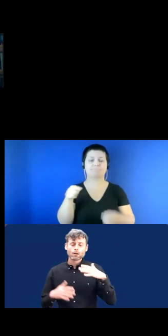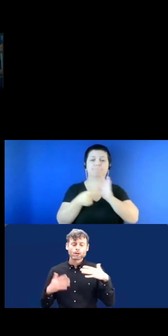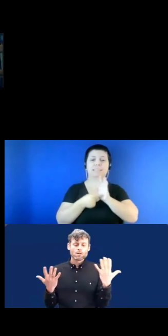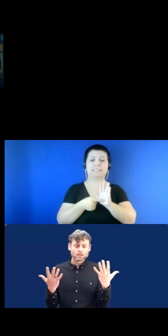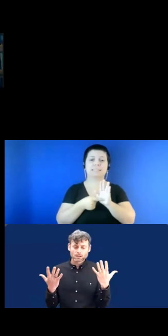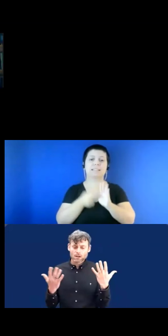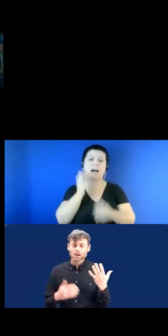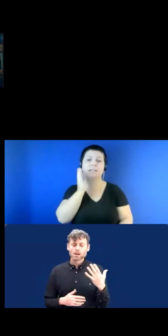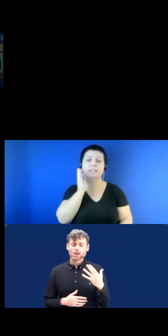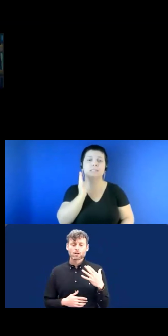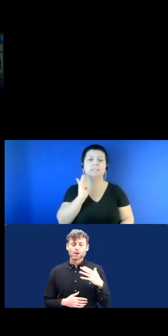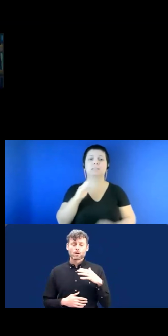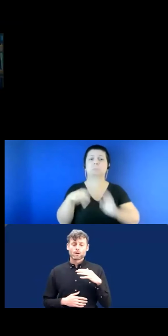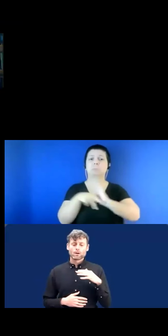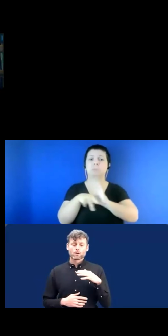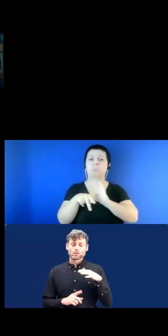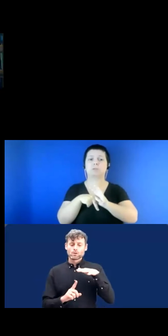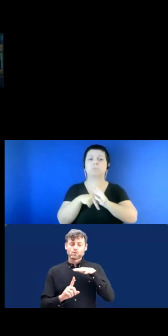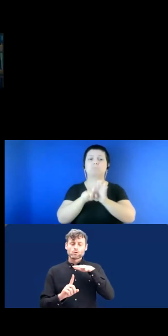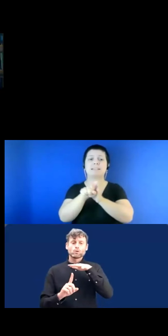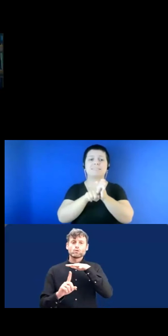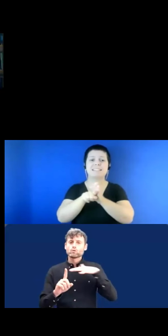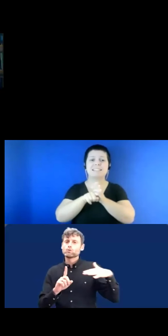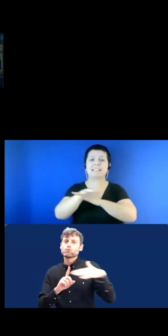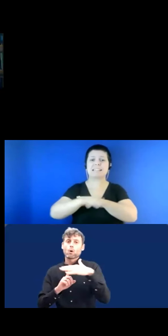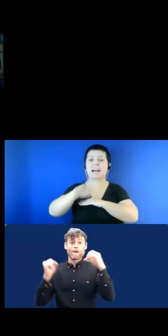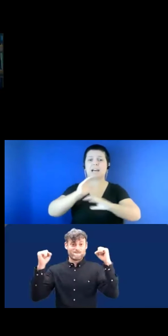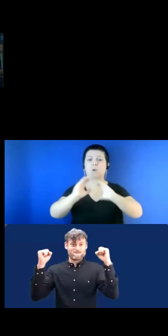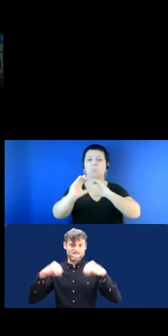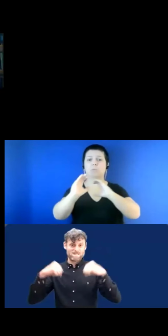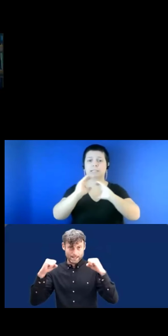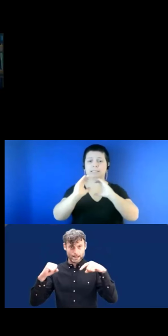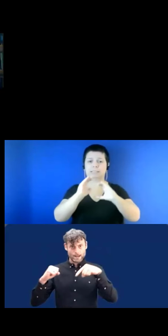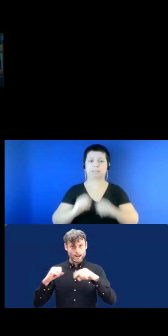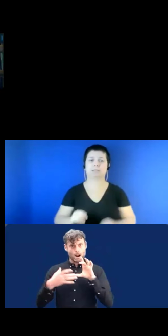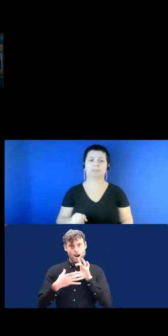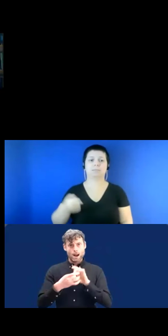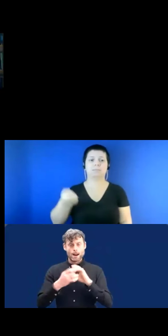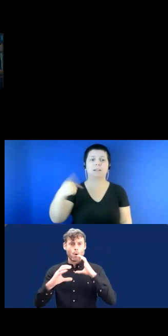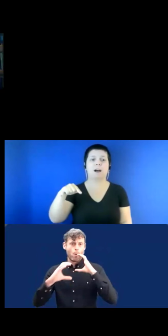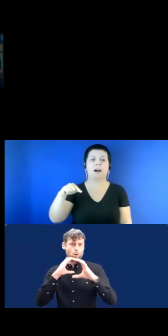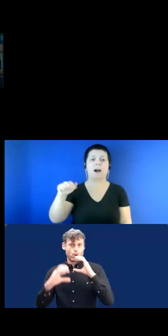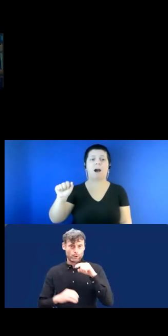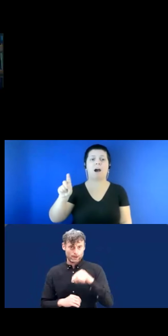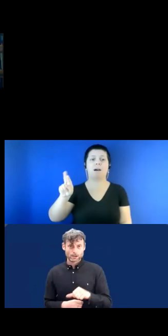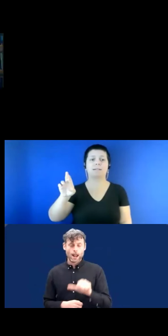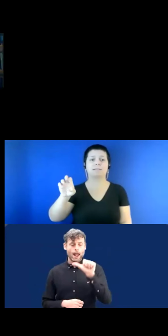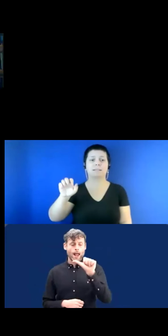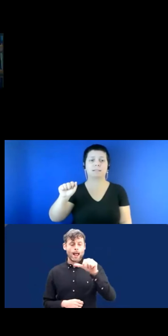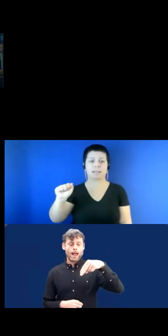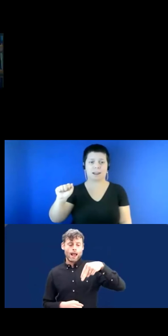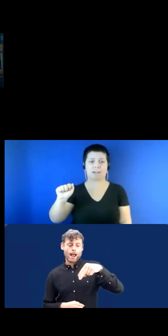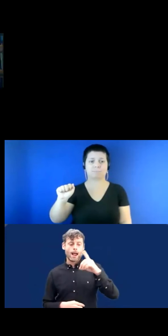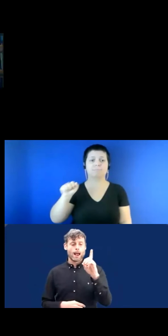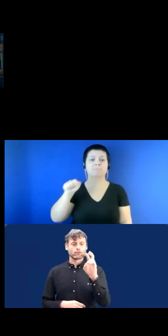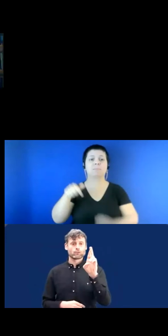regarding research in communication. Andrea Wanka will present a study on